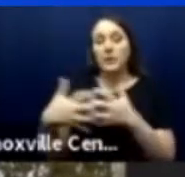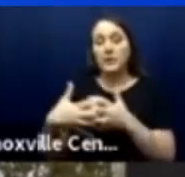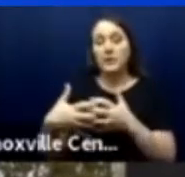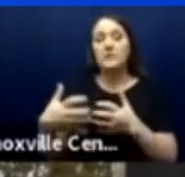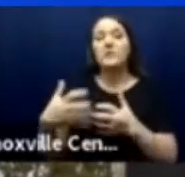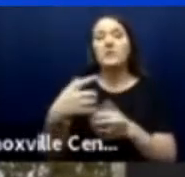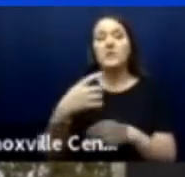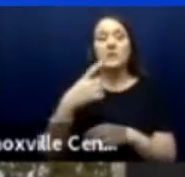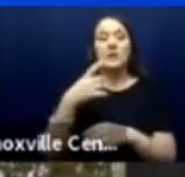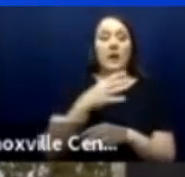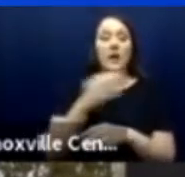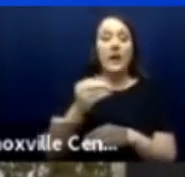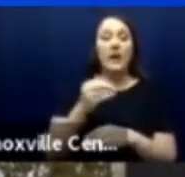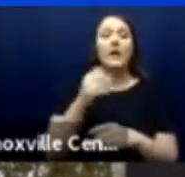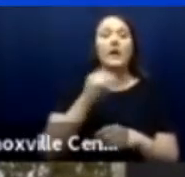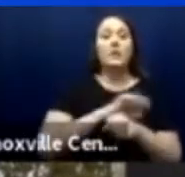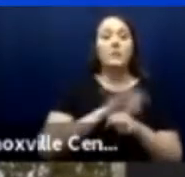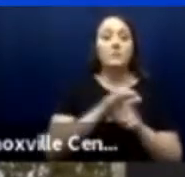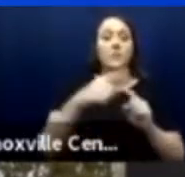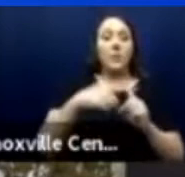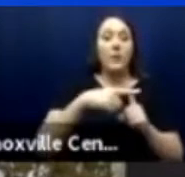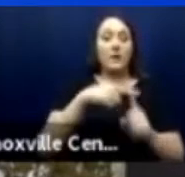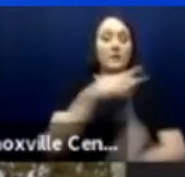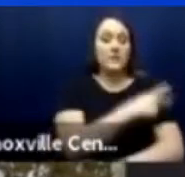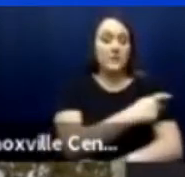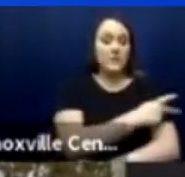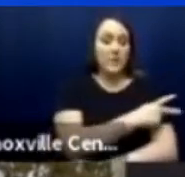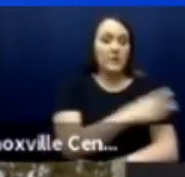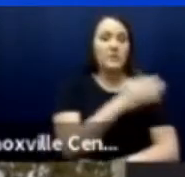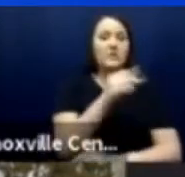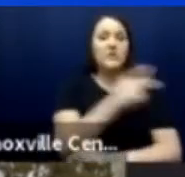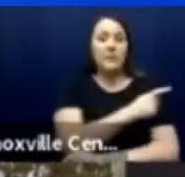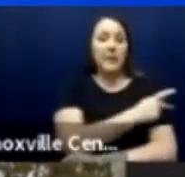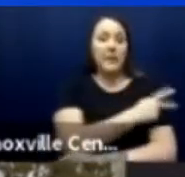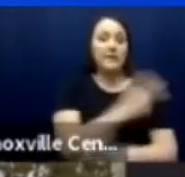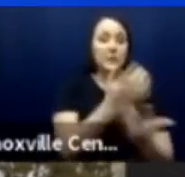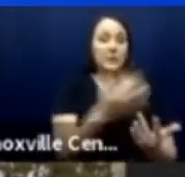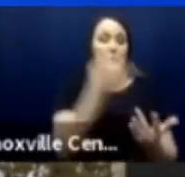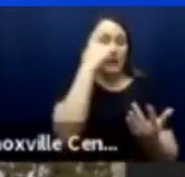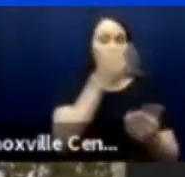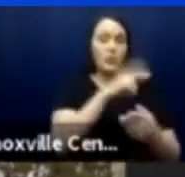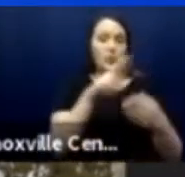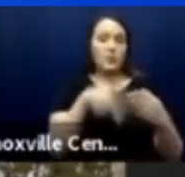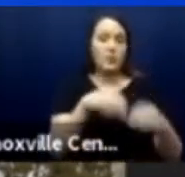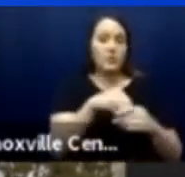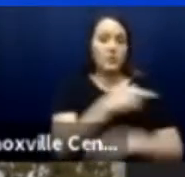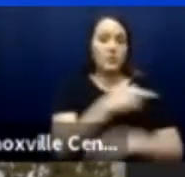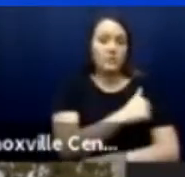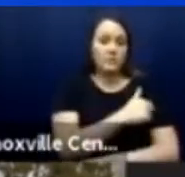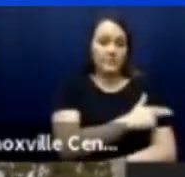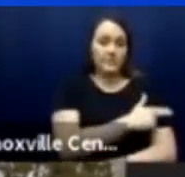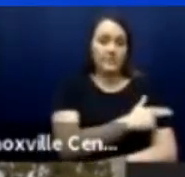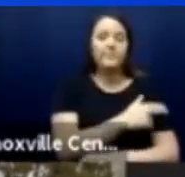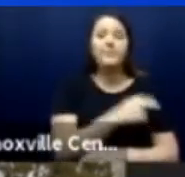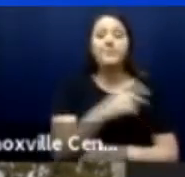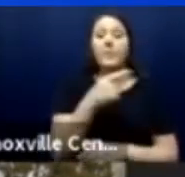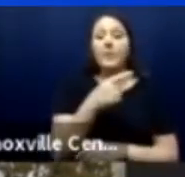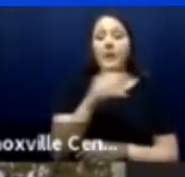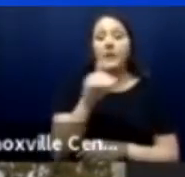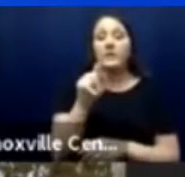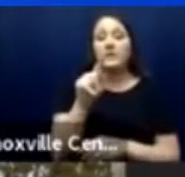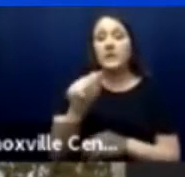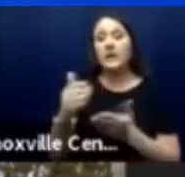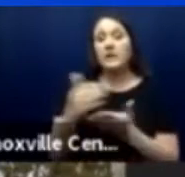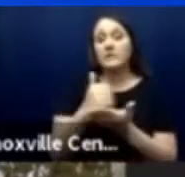well as the COVID positive patients and the patients with pending test results in the hospital. These data are gathered